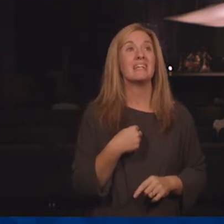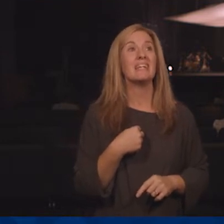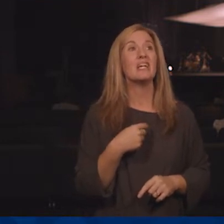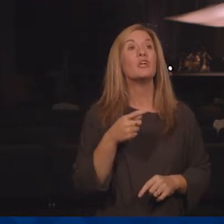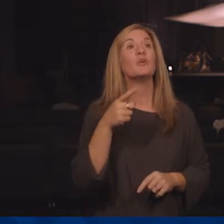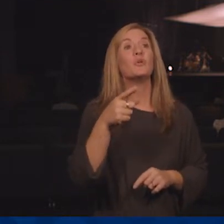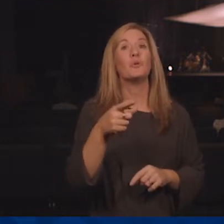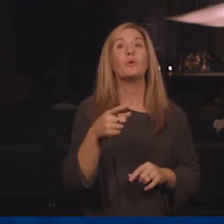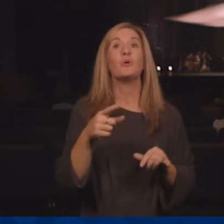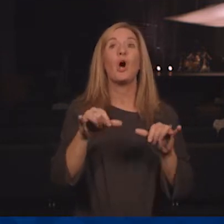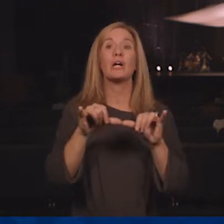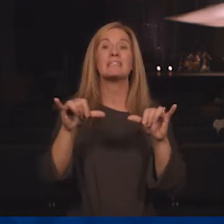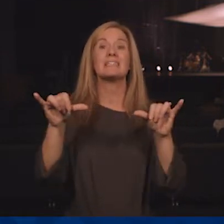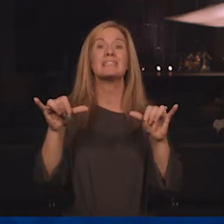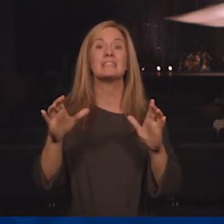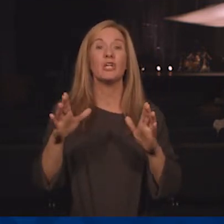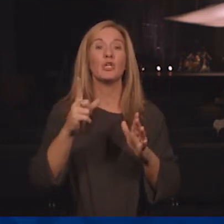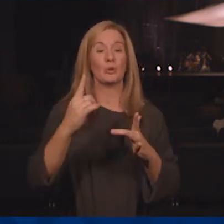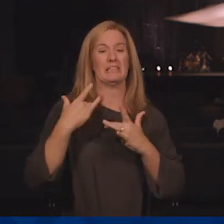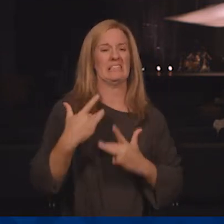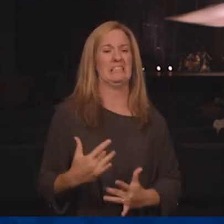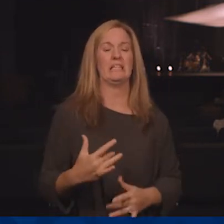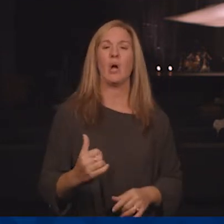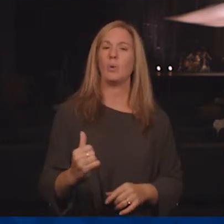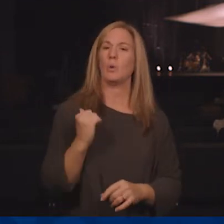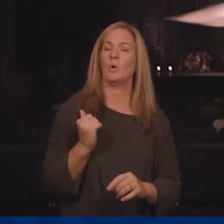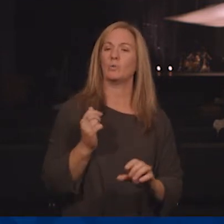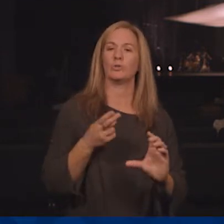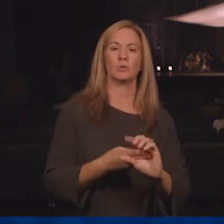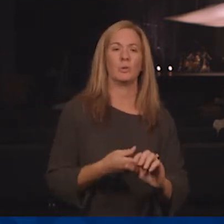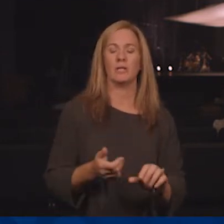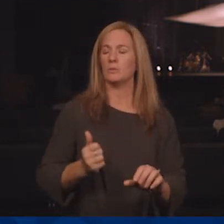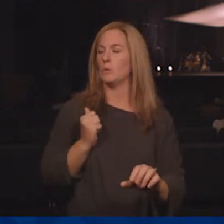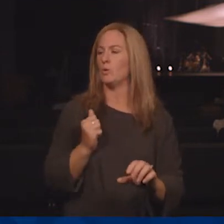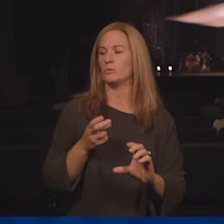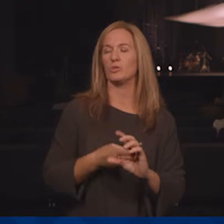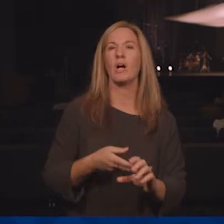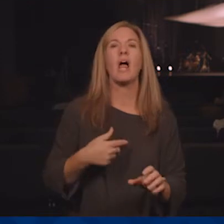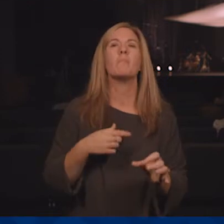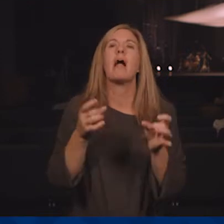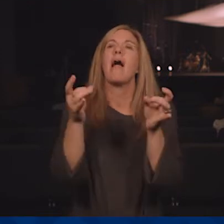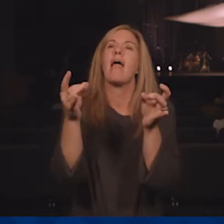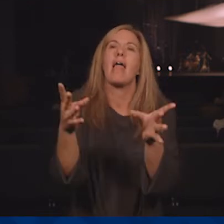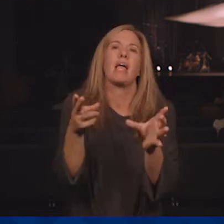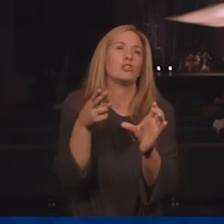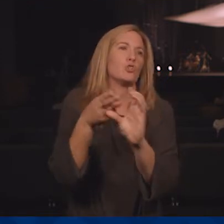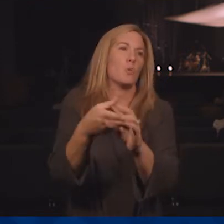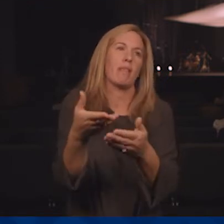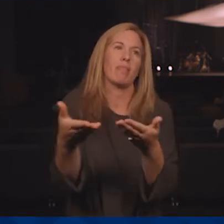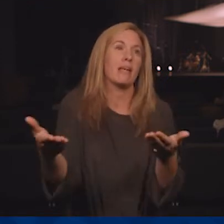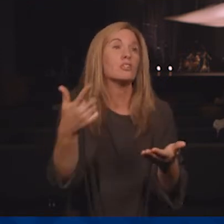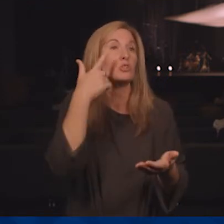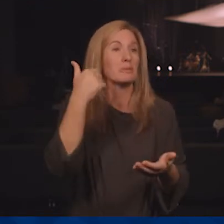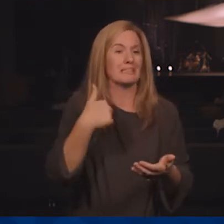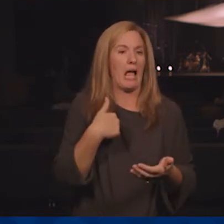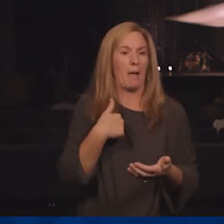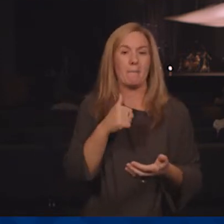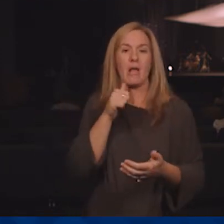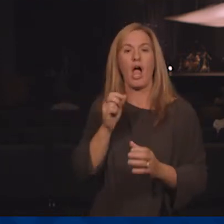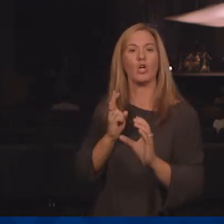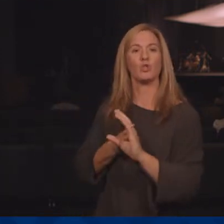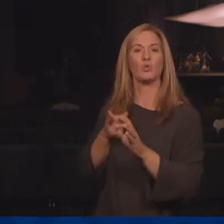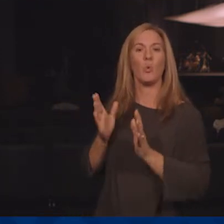systematic non-joiner. I hate joining things just for the sake of not being a joiner.